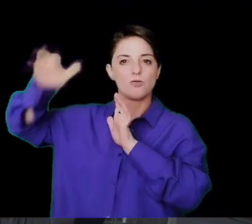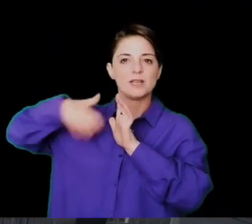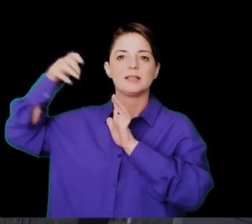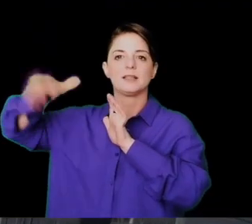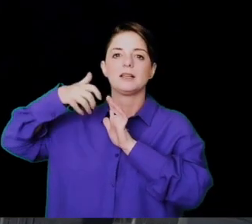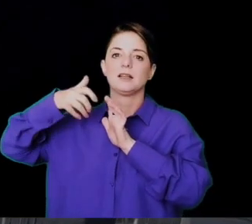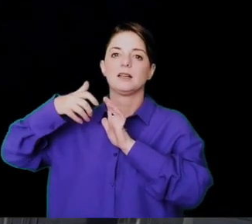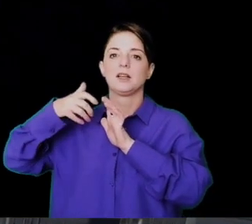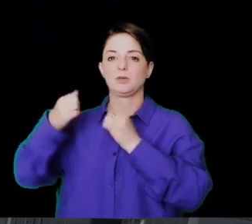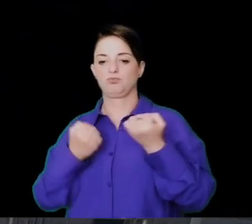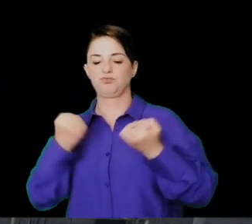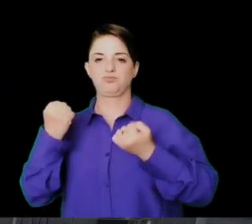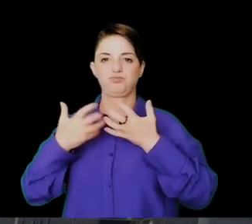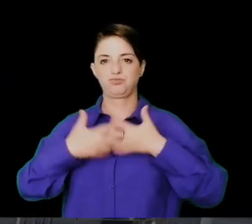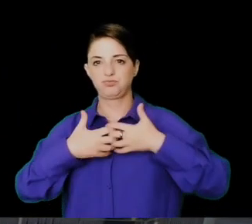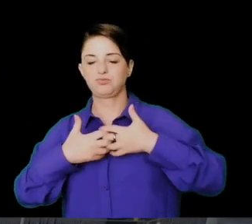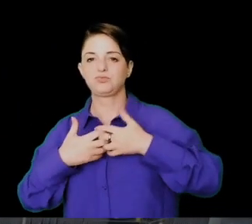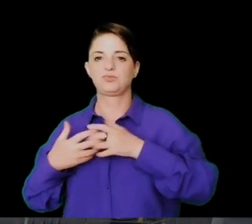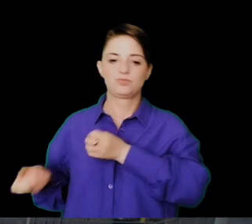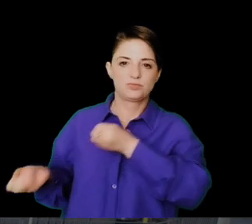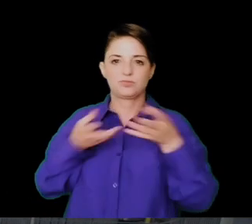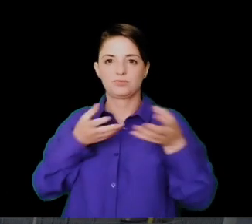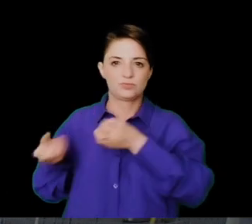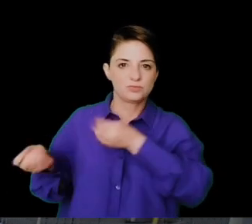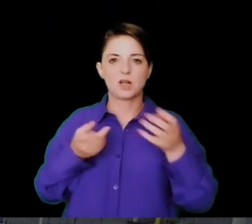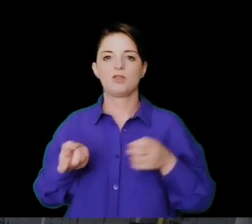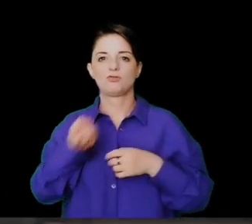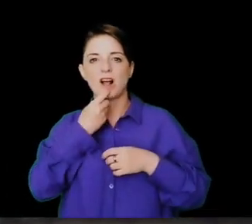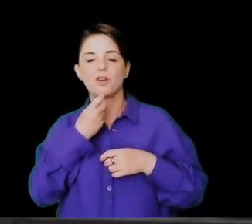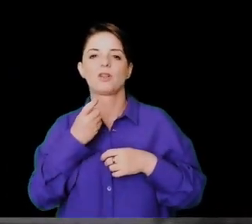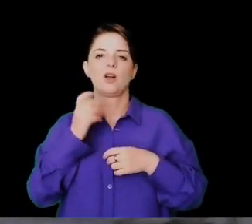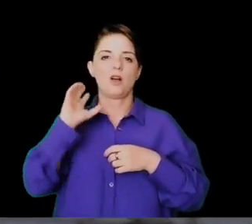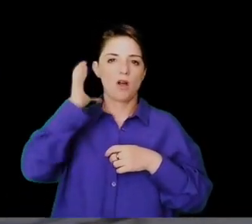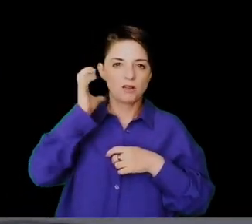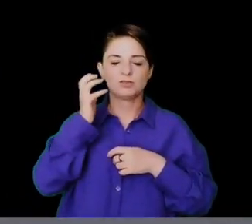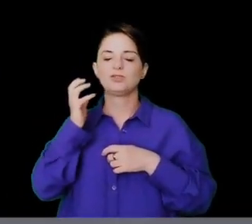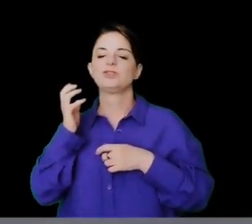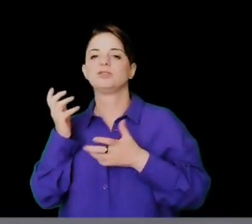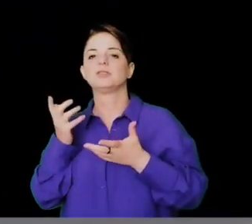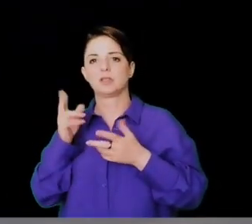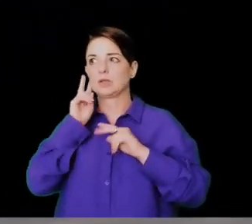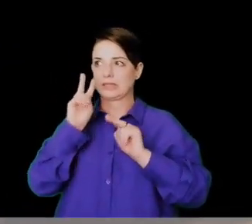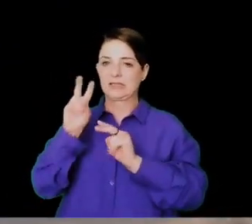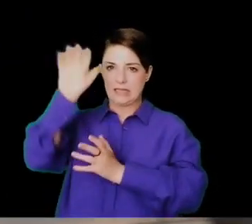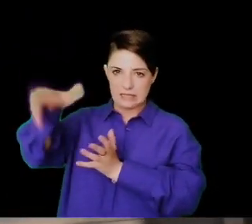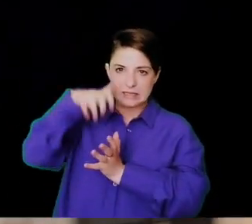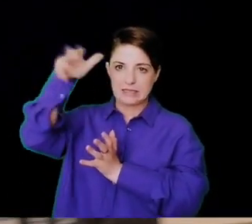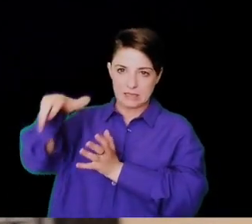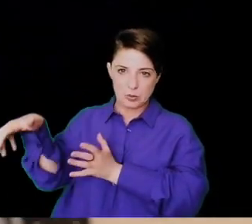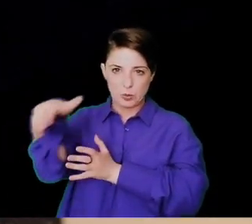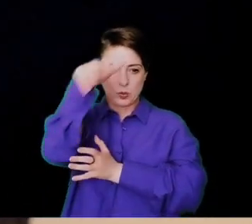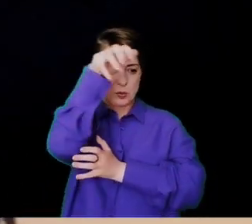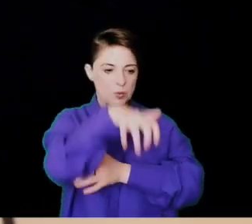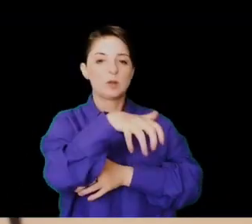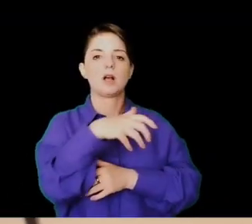from Midhand Quarry who are loading the barge with all of our gravel and our mulch. So you can see the big clamshell on a